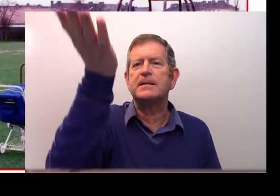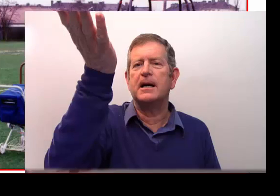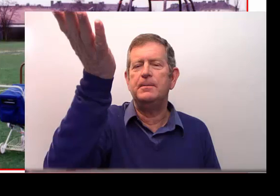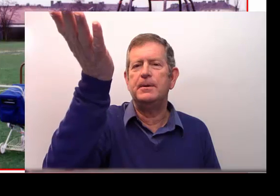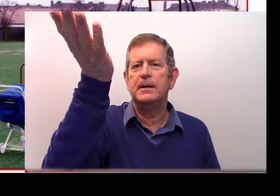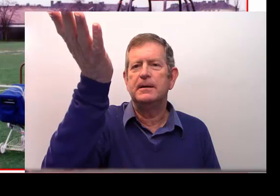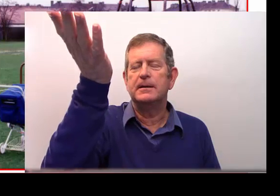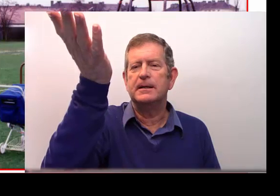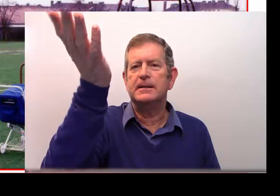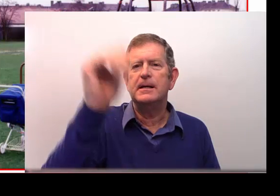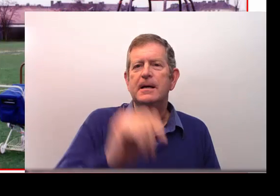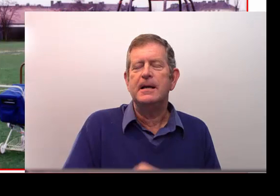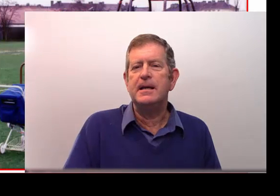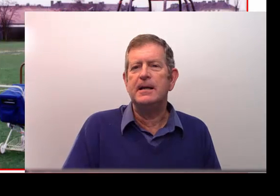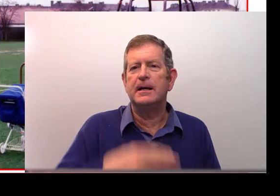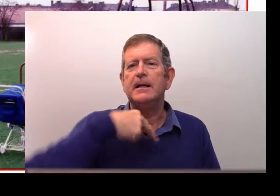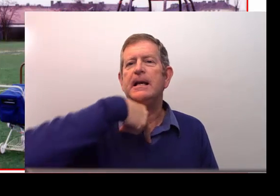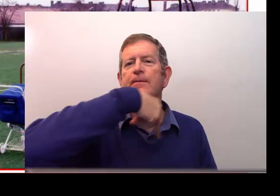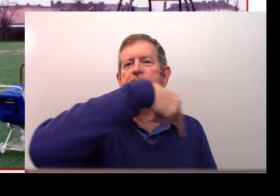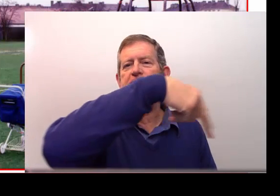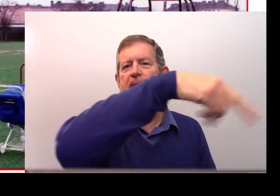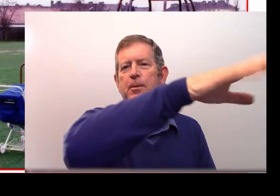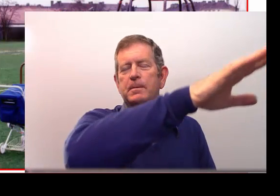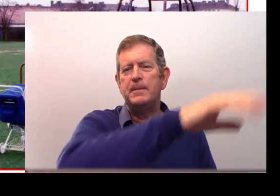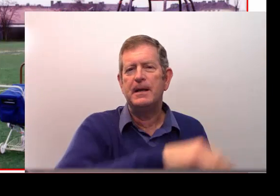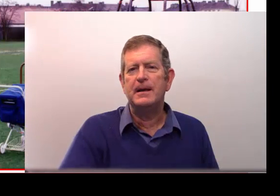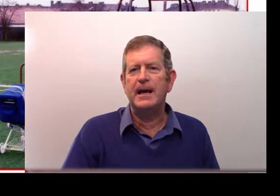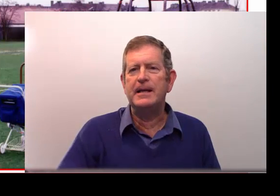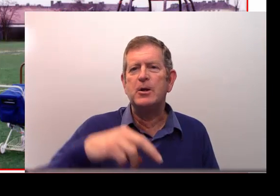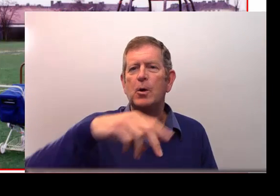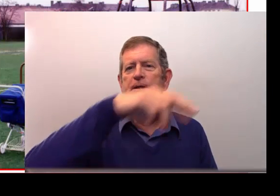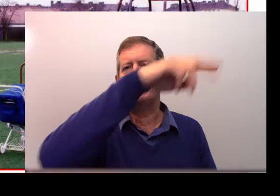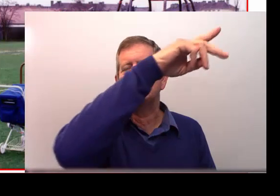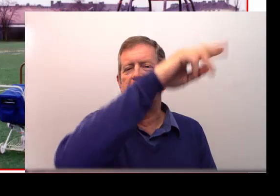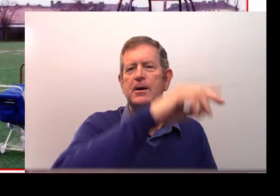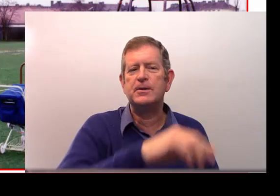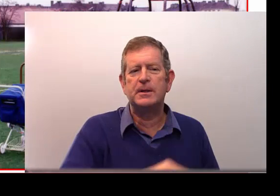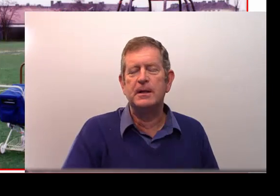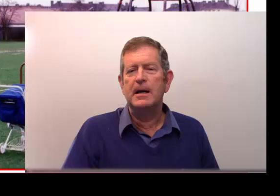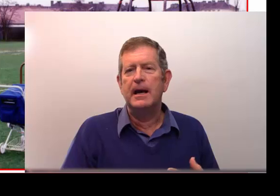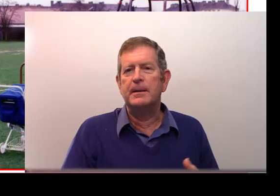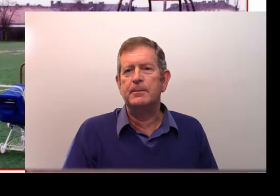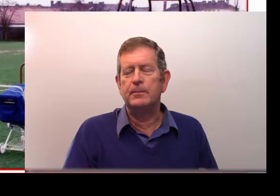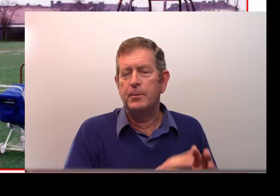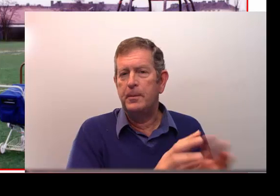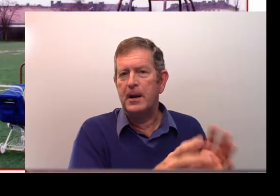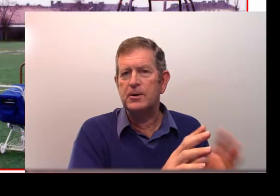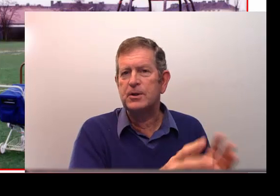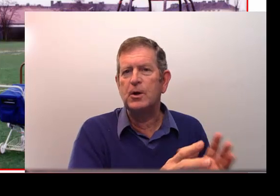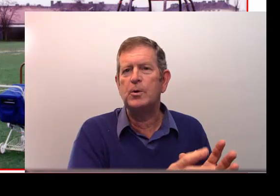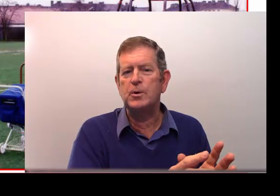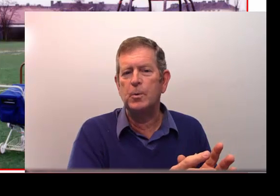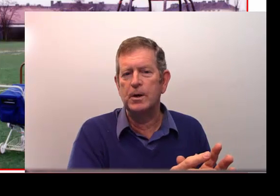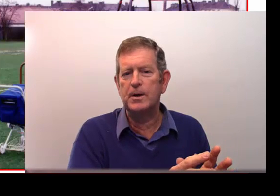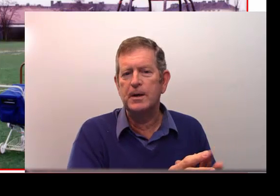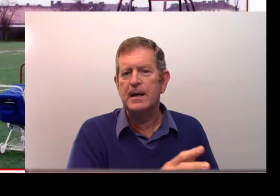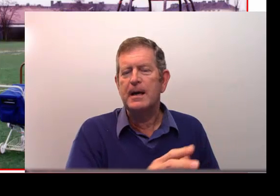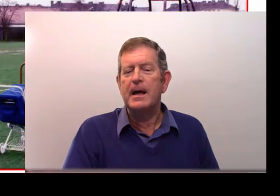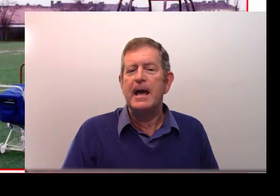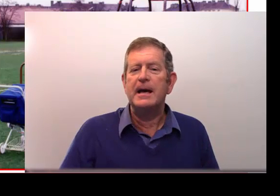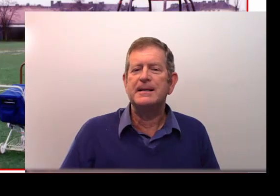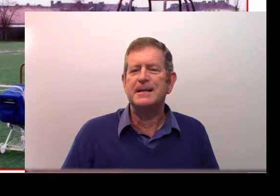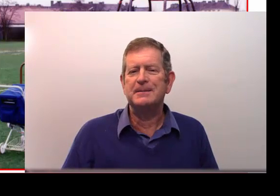John gets up. He leaves the table, and he goes upstairs and prepares to go to